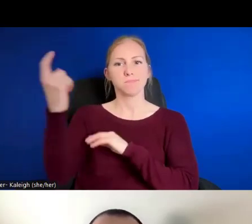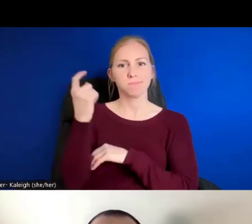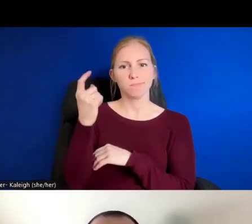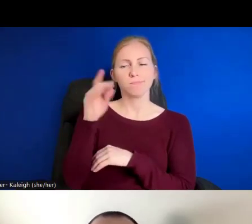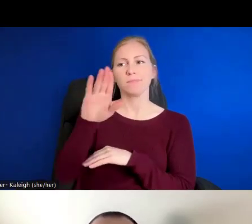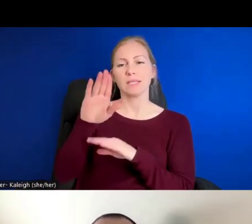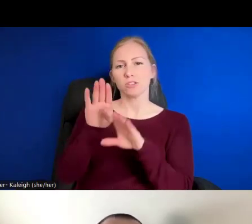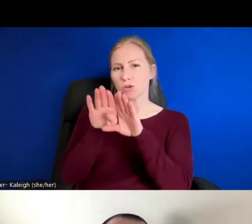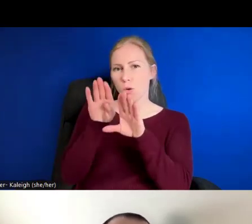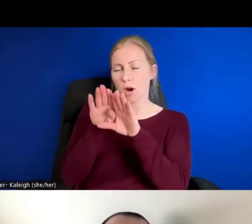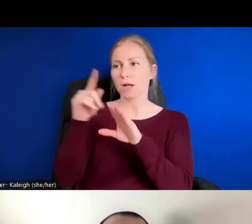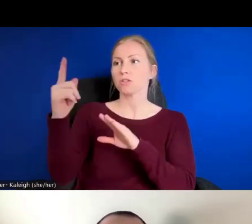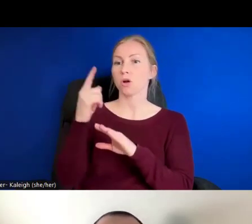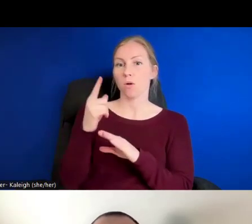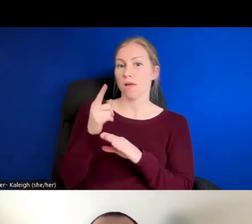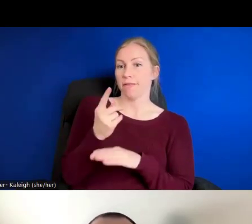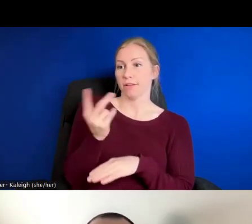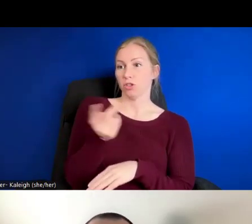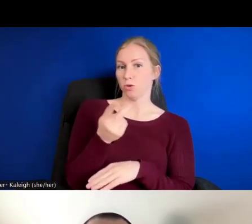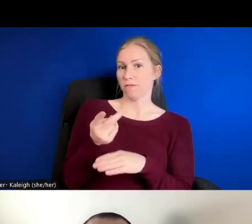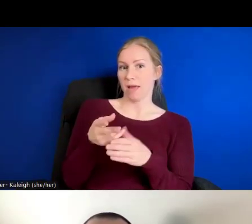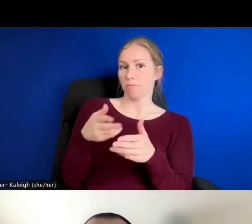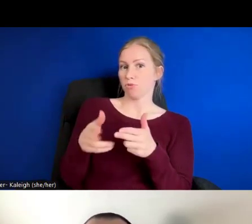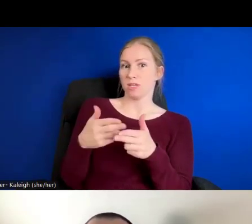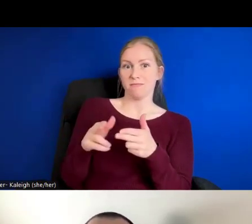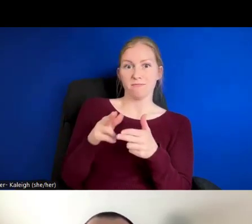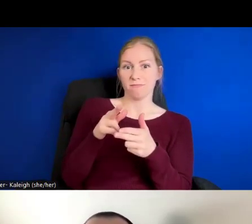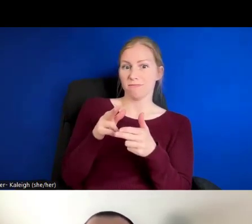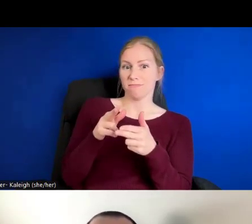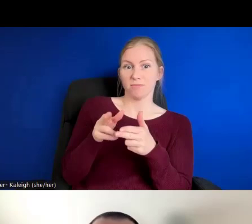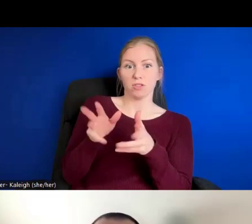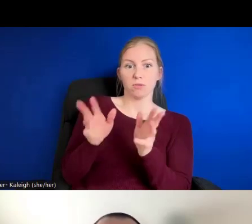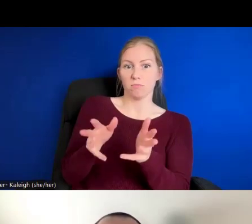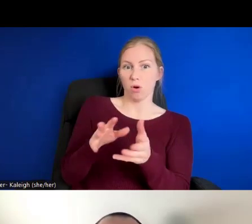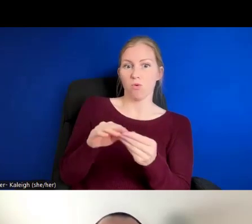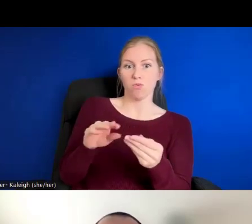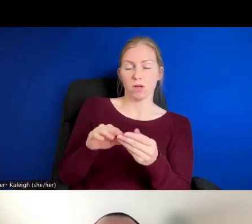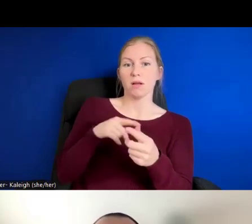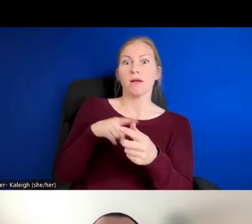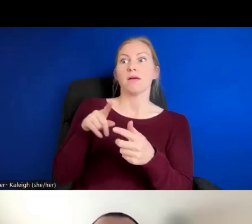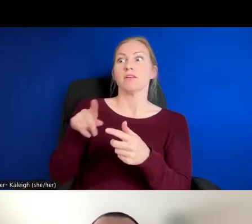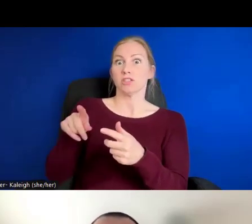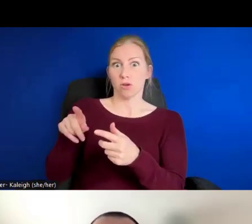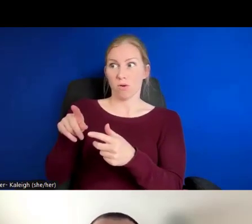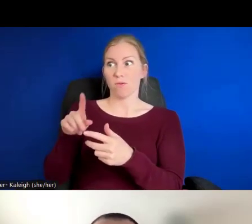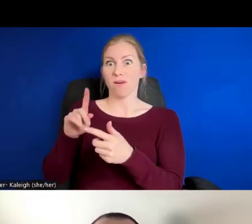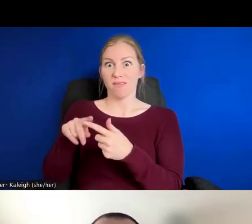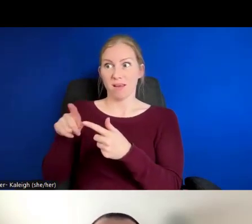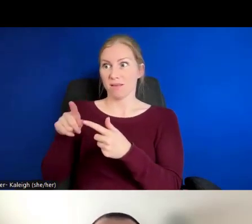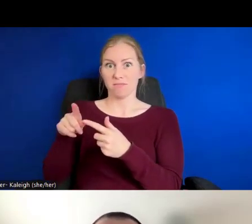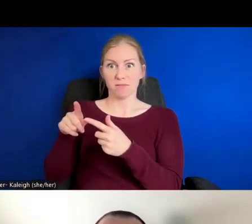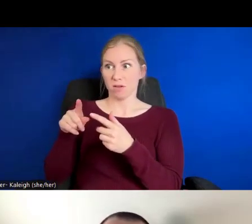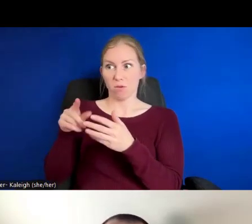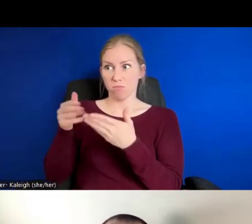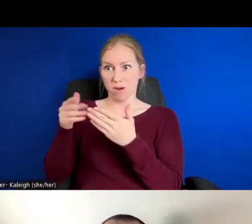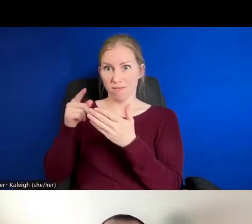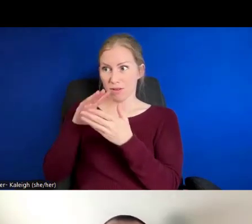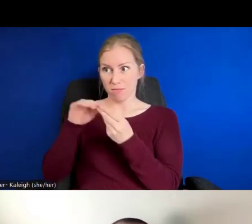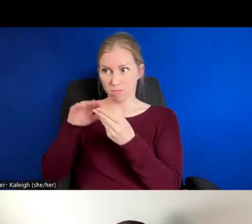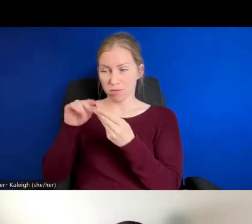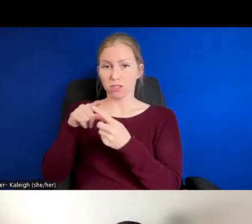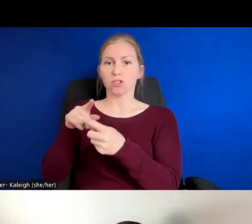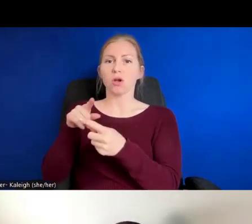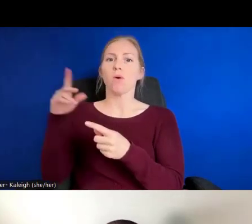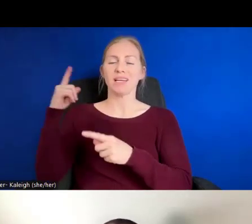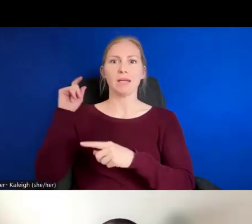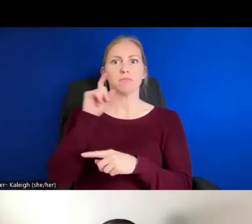very briefly, and then in response, he got onto his bed and into a fetal position, lied down on his stomach with his